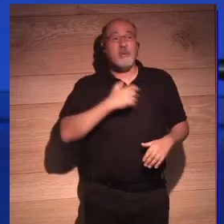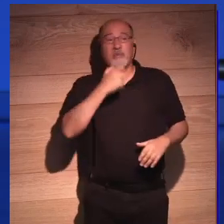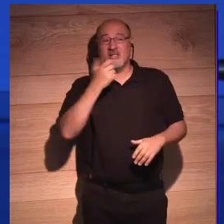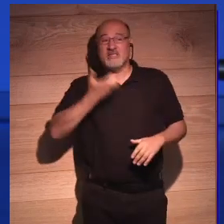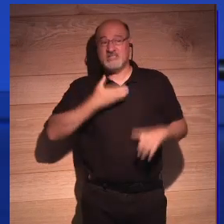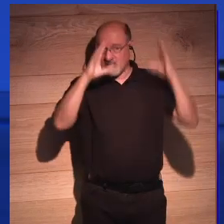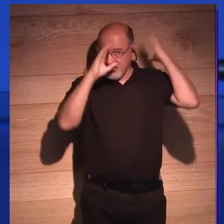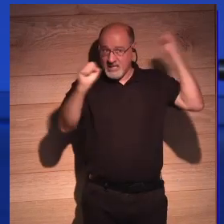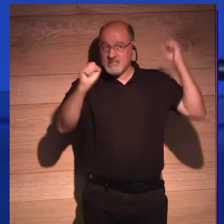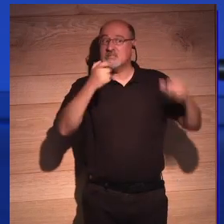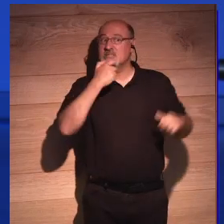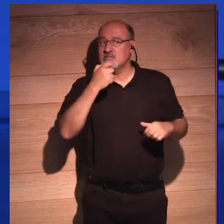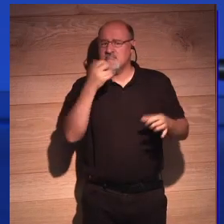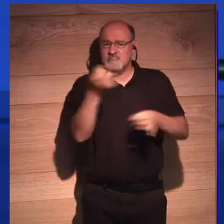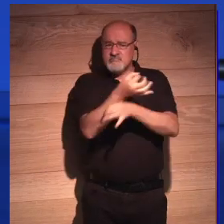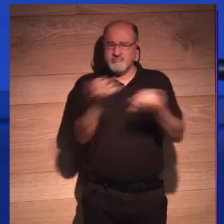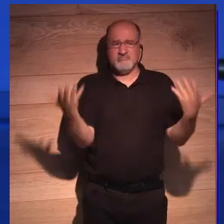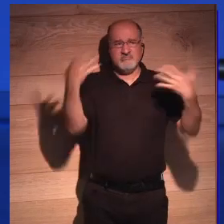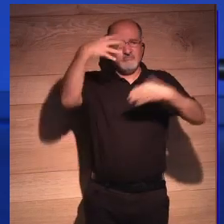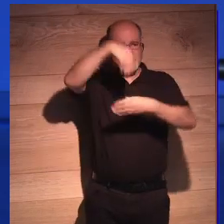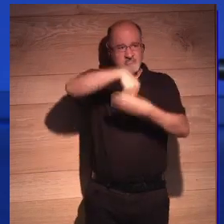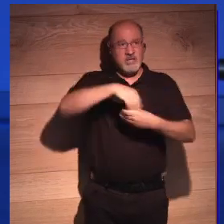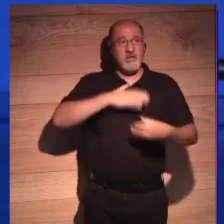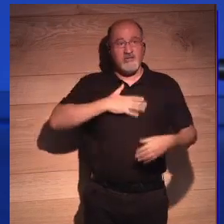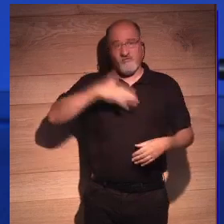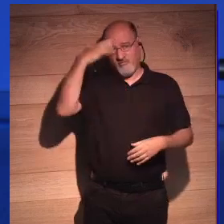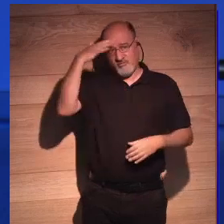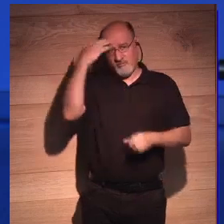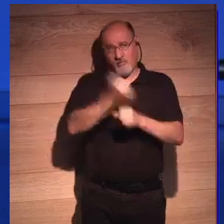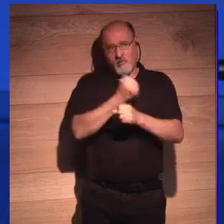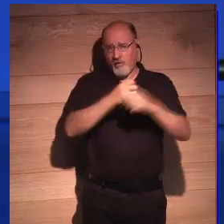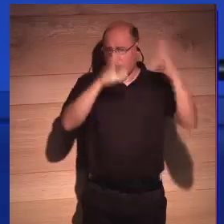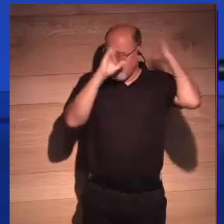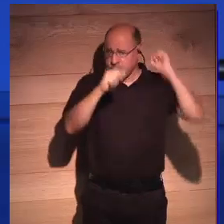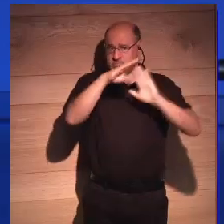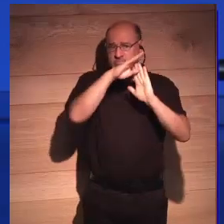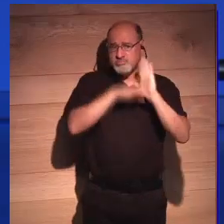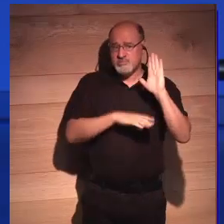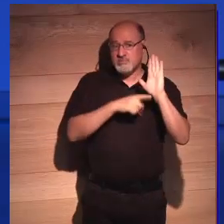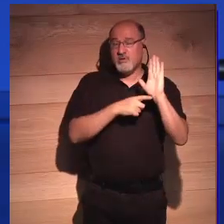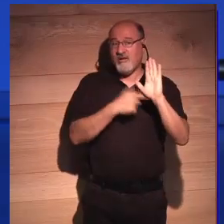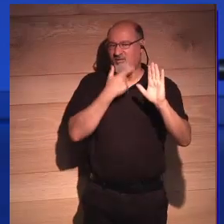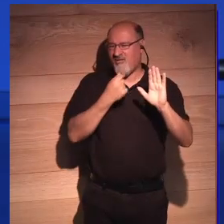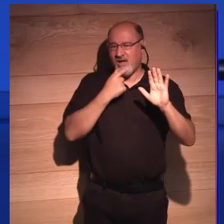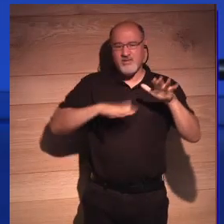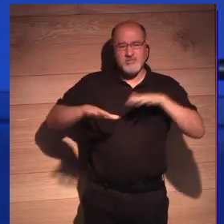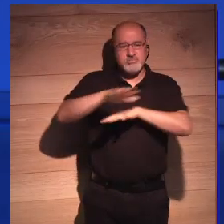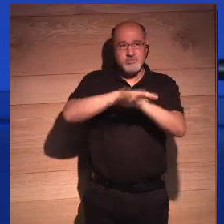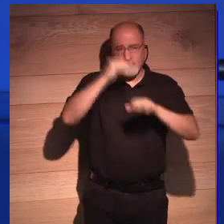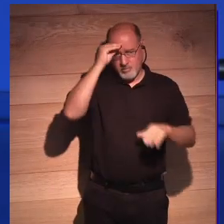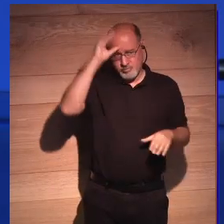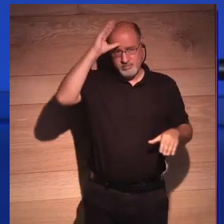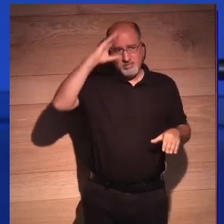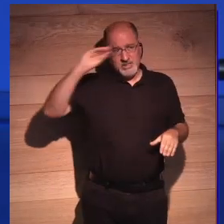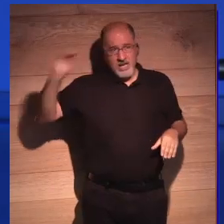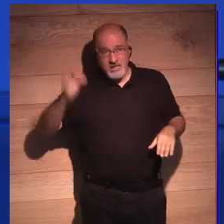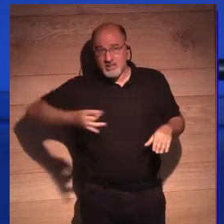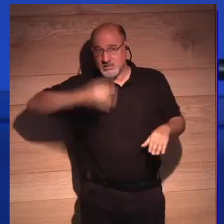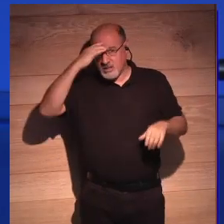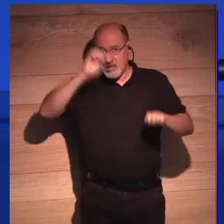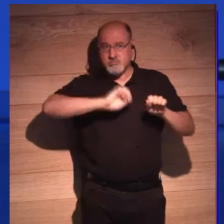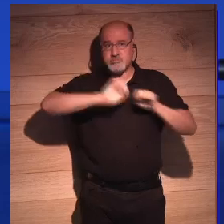The British Council rule illustrates in a perfect manner our principles. It would facilitate mobility